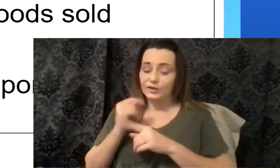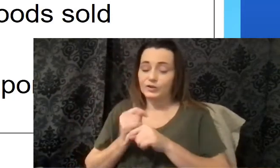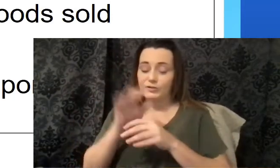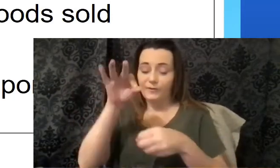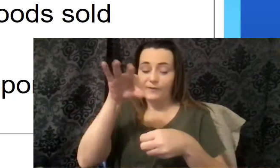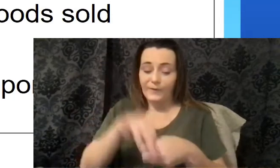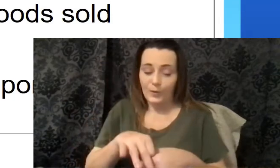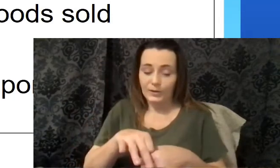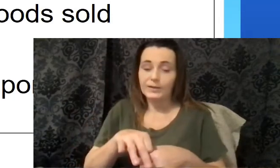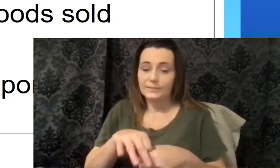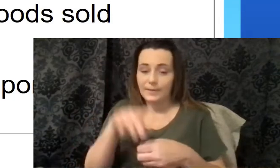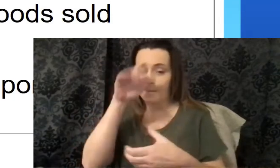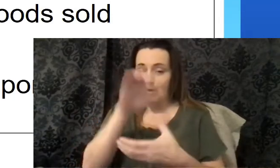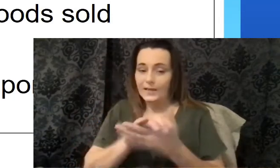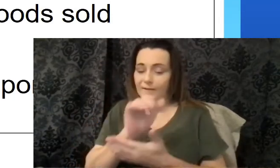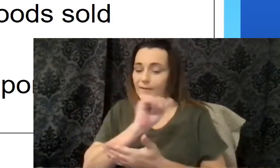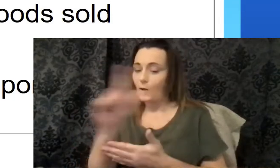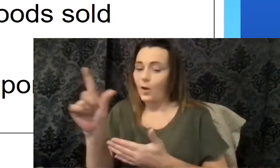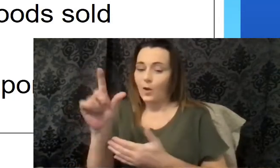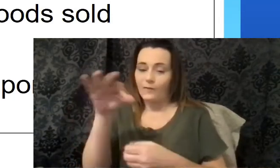most of those were unanimous.